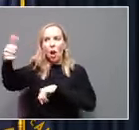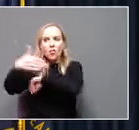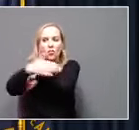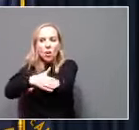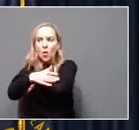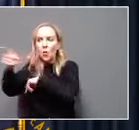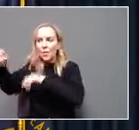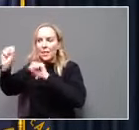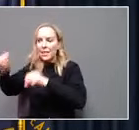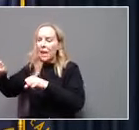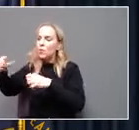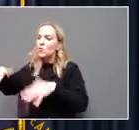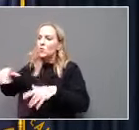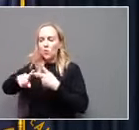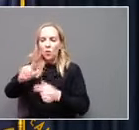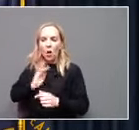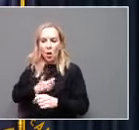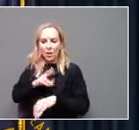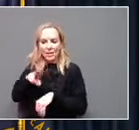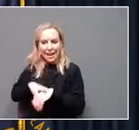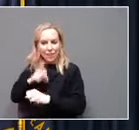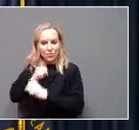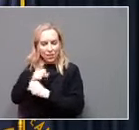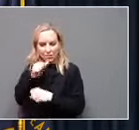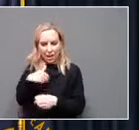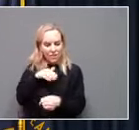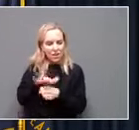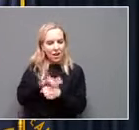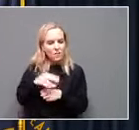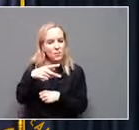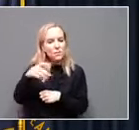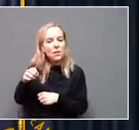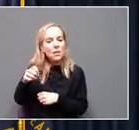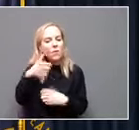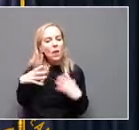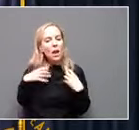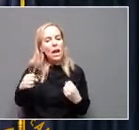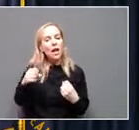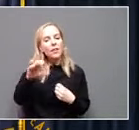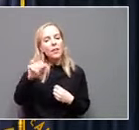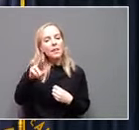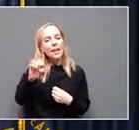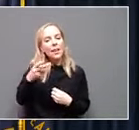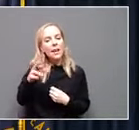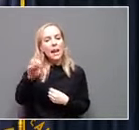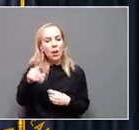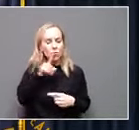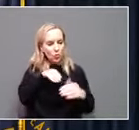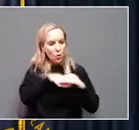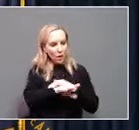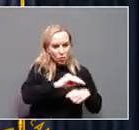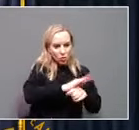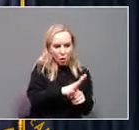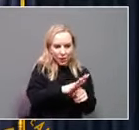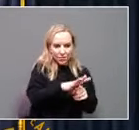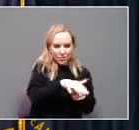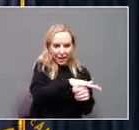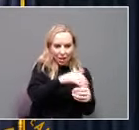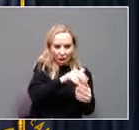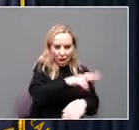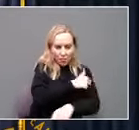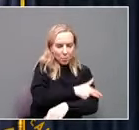national security, not having enough PPE for healthcare heroes walking into a COVID wing. Now, all of us can